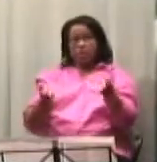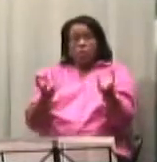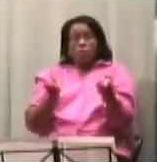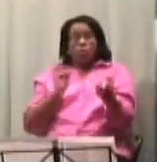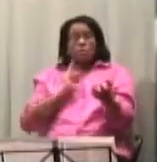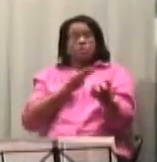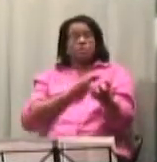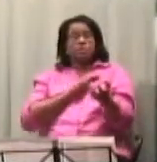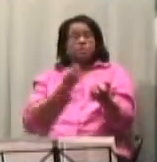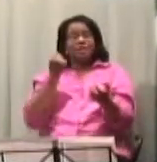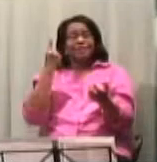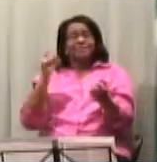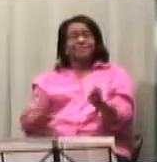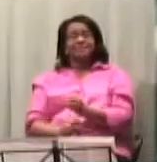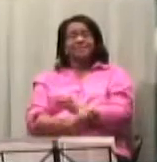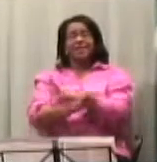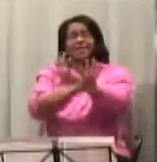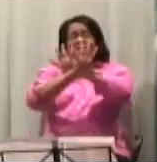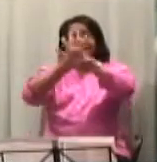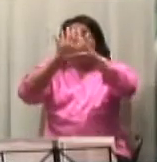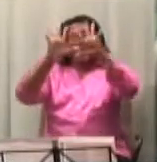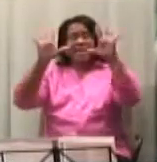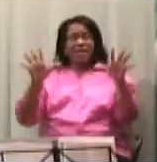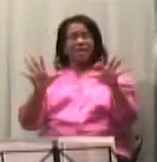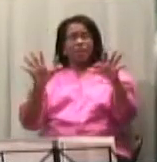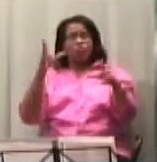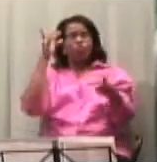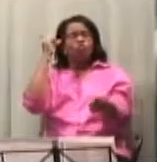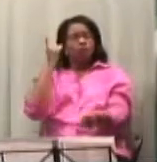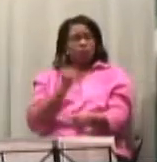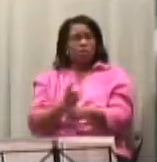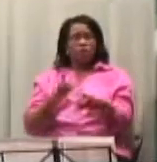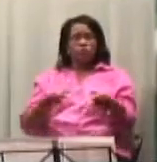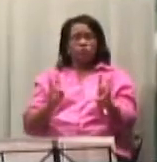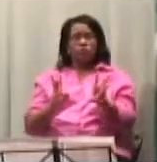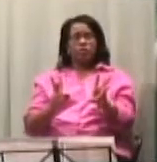parable. So, dear brothers and sisters,